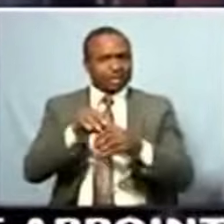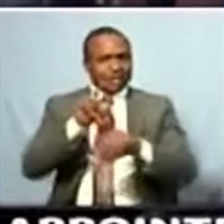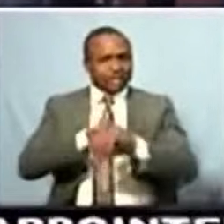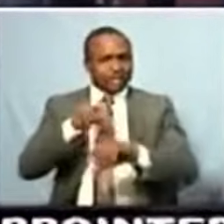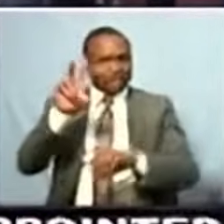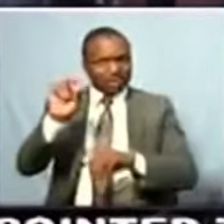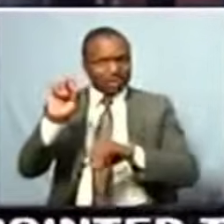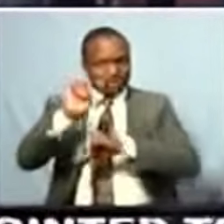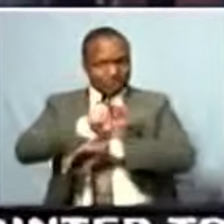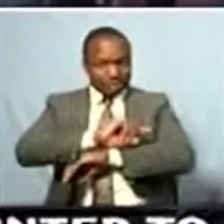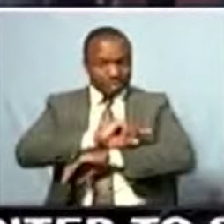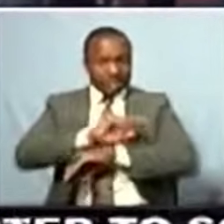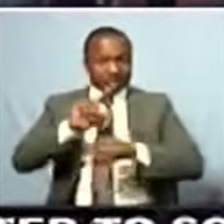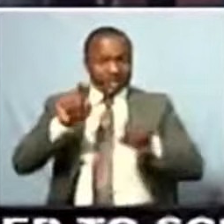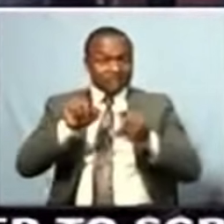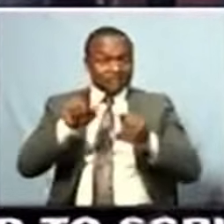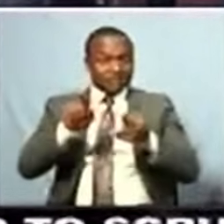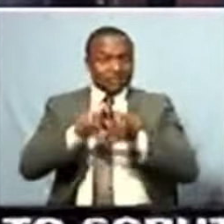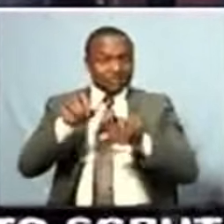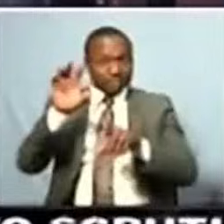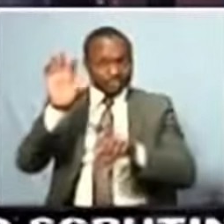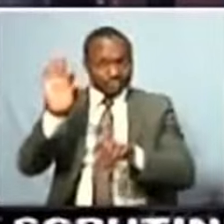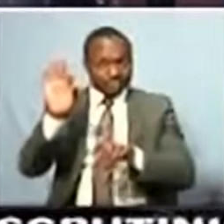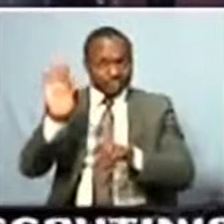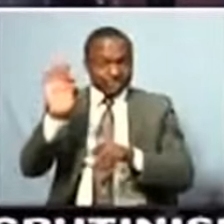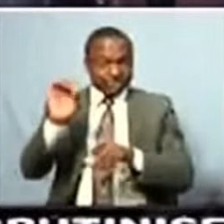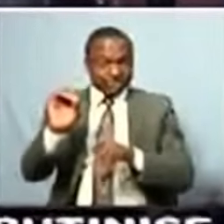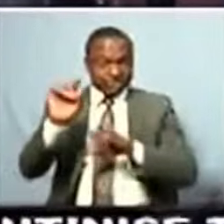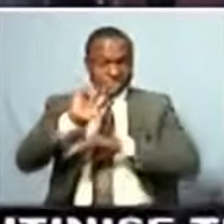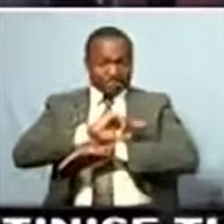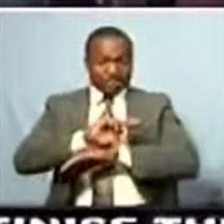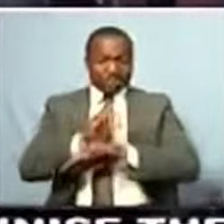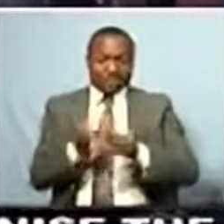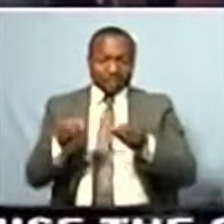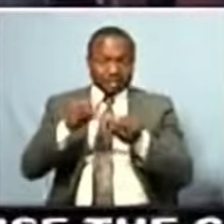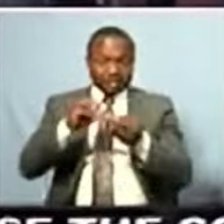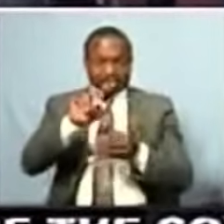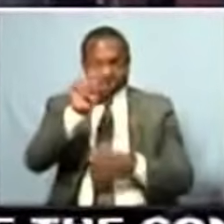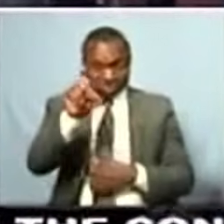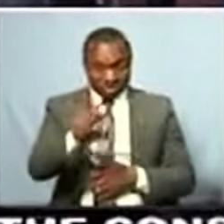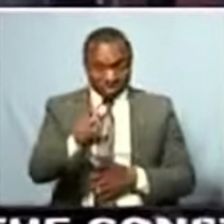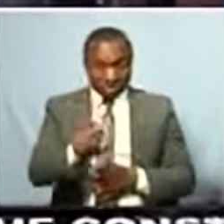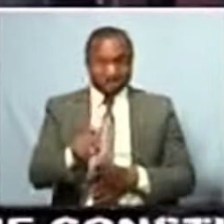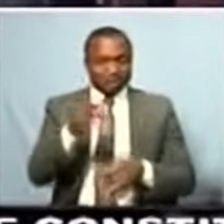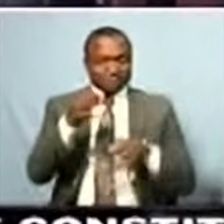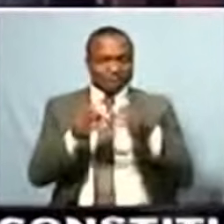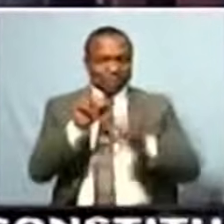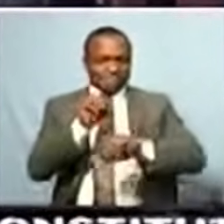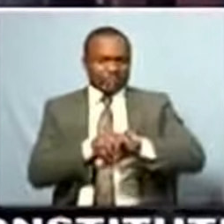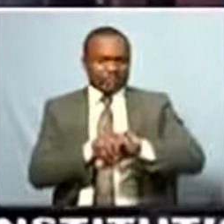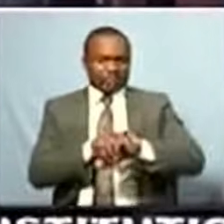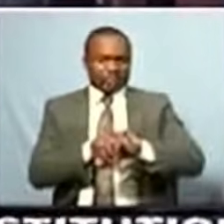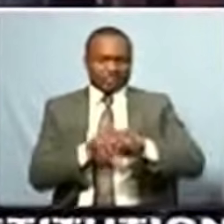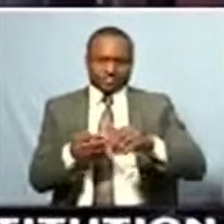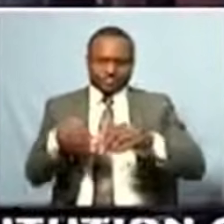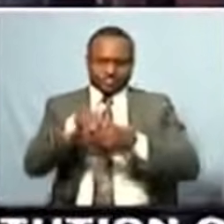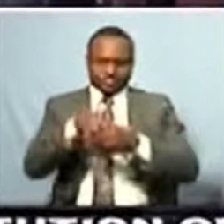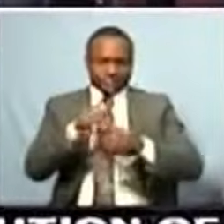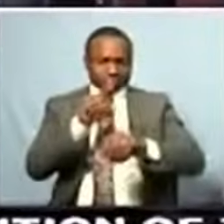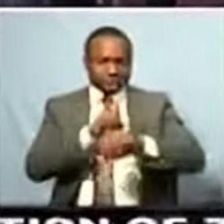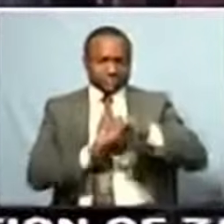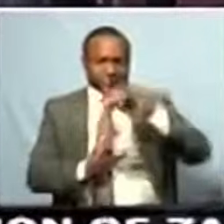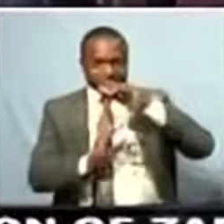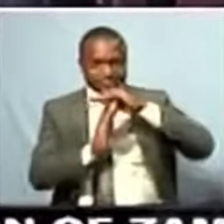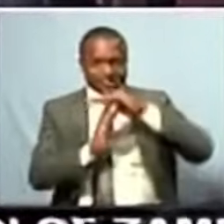days also, within 90 days? And a sub-question to that one is, if a period is to be included, a time